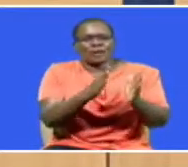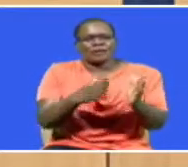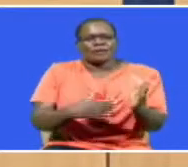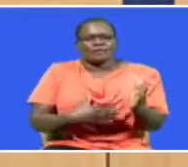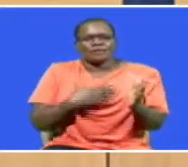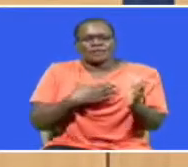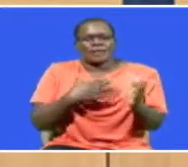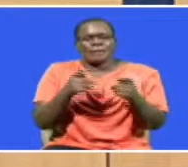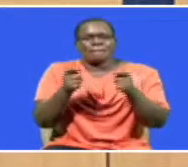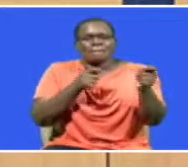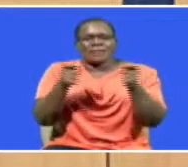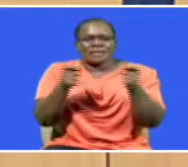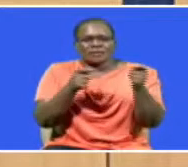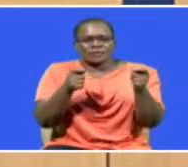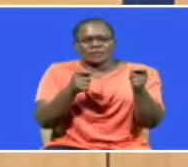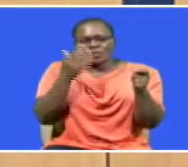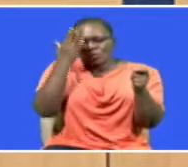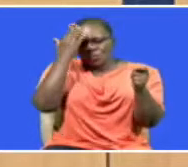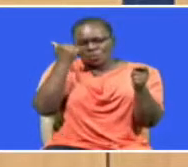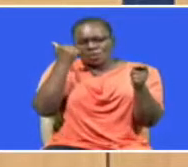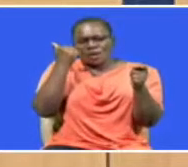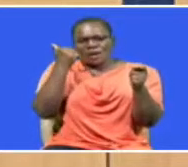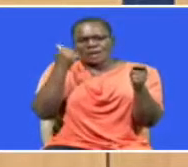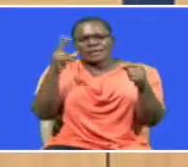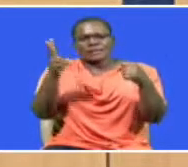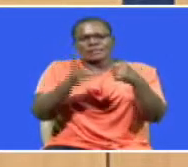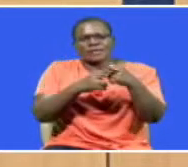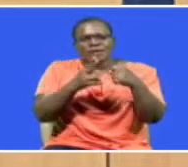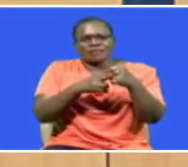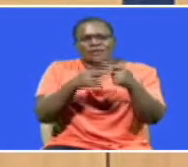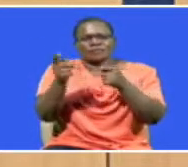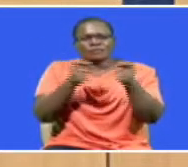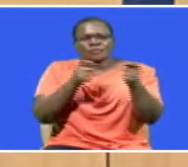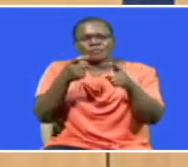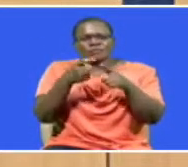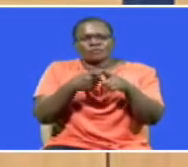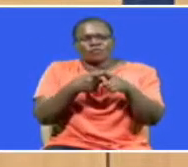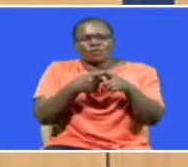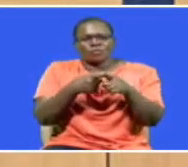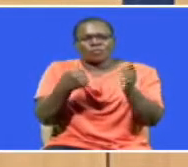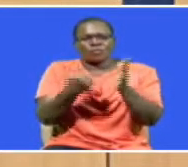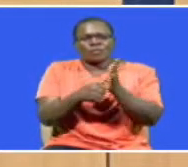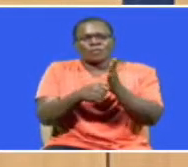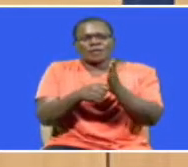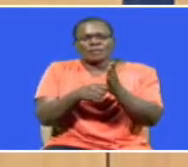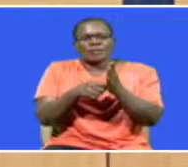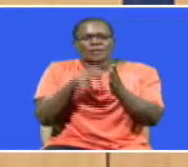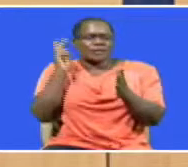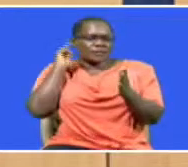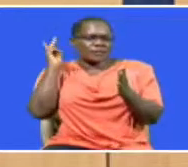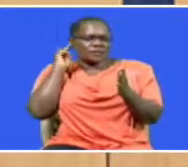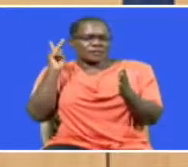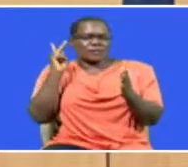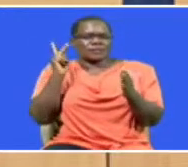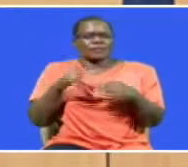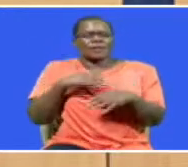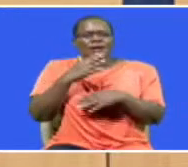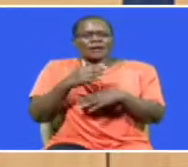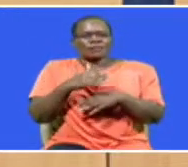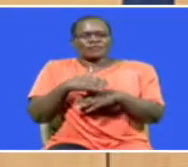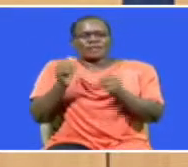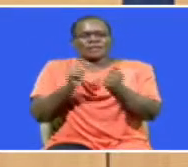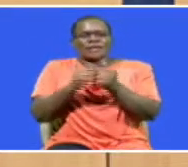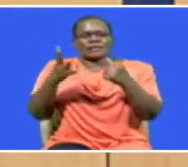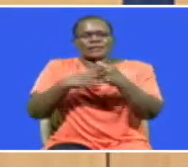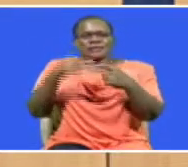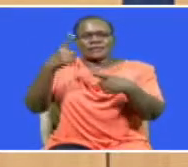divisive management as the reason why Shujaa Sevens was relegated from the HSBC World Rugby Sevens Series after